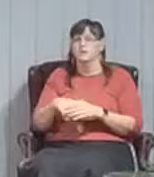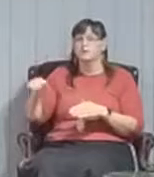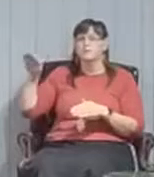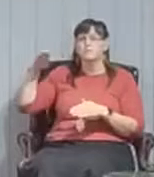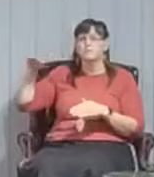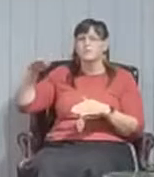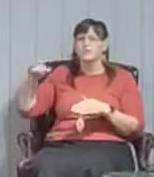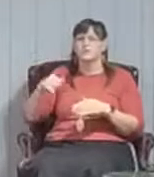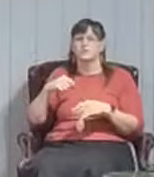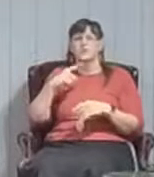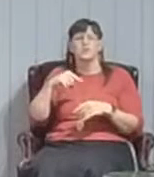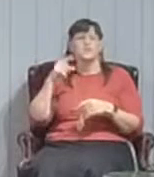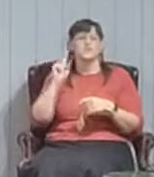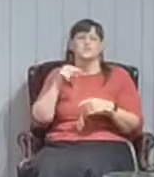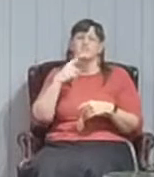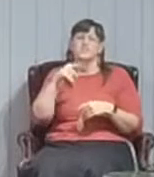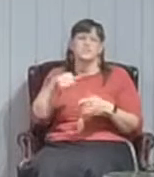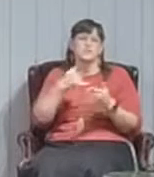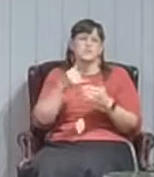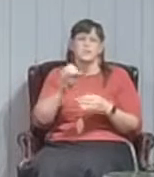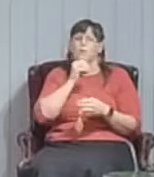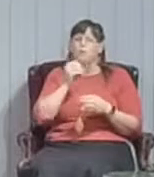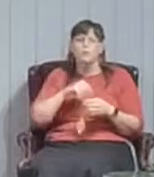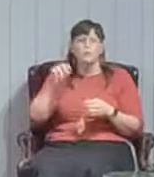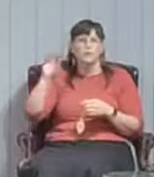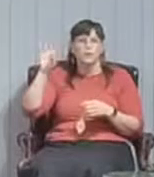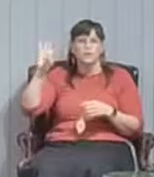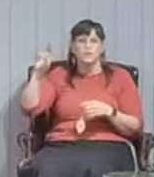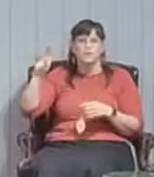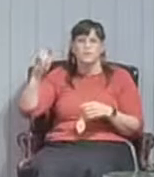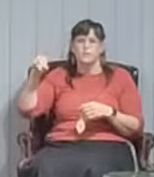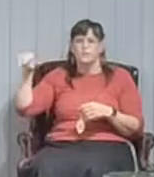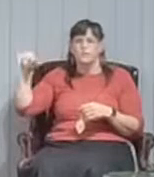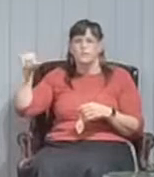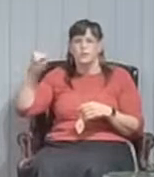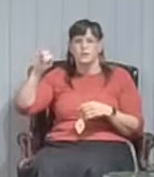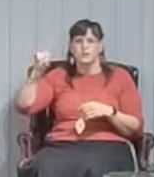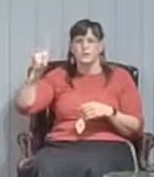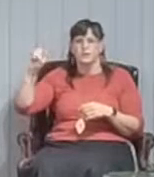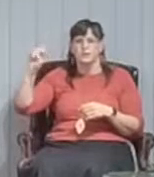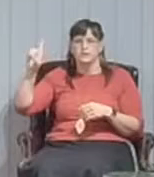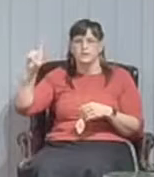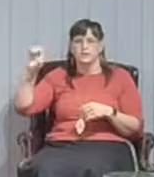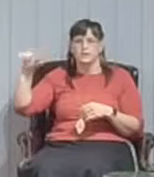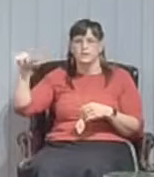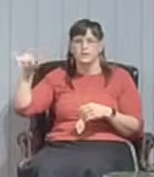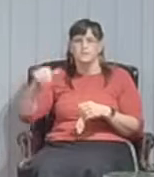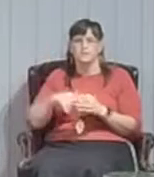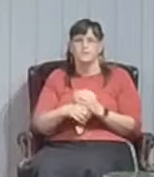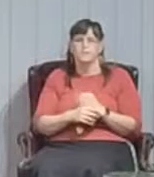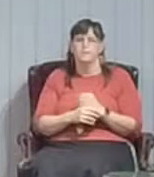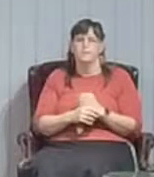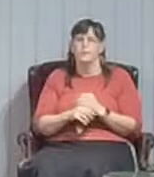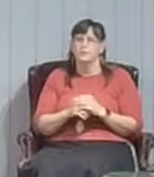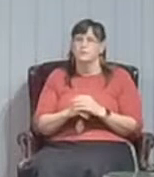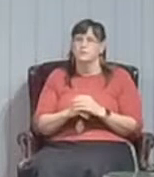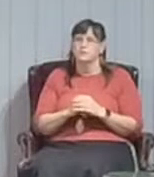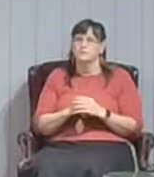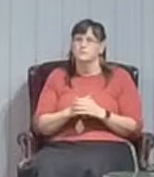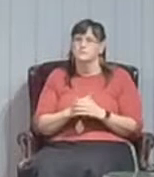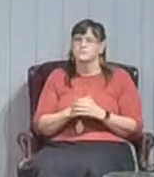just like you are because you're an old fuddy-duddy and that kind of stuff. But that's not always why we take the position. So you'll hear sometimes,